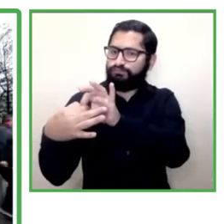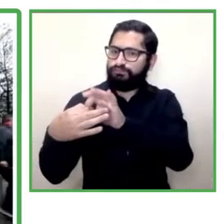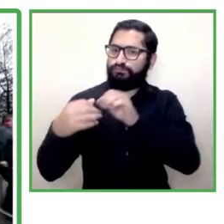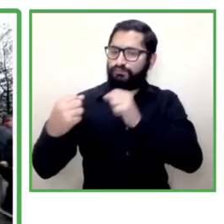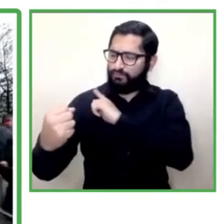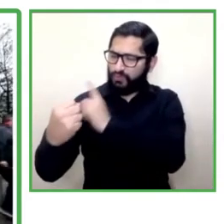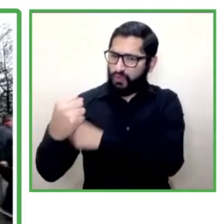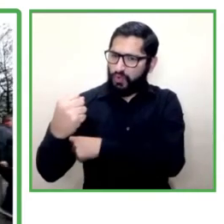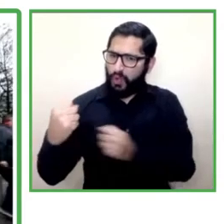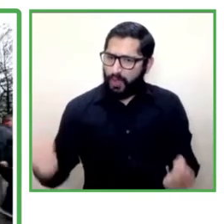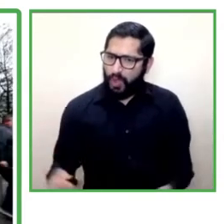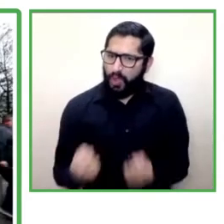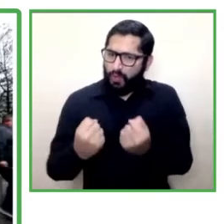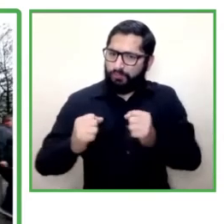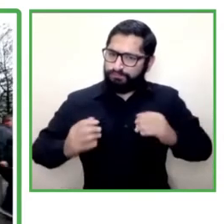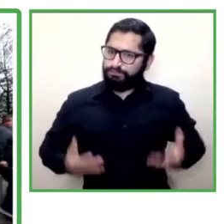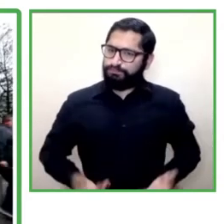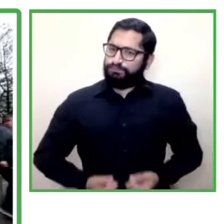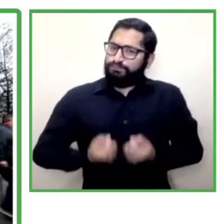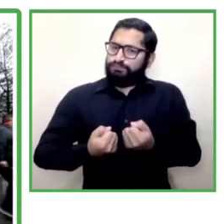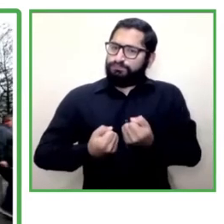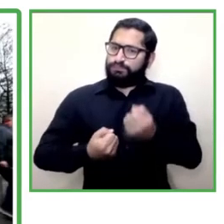and power,